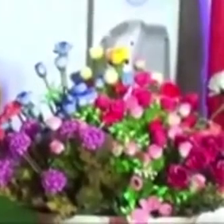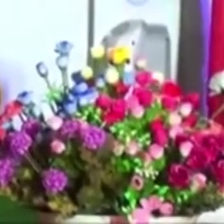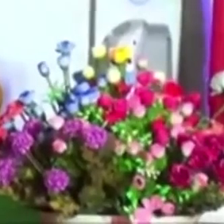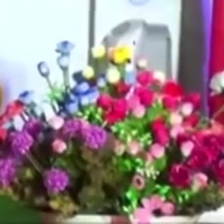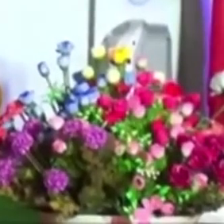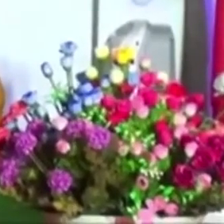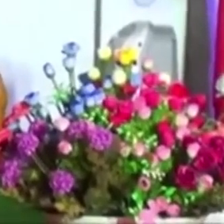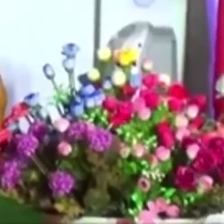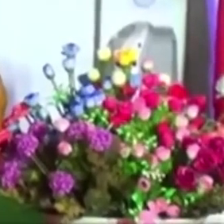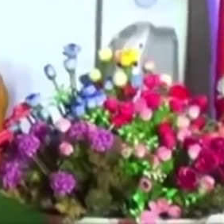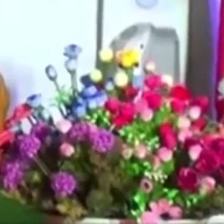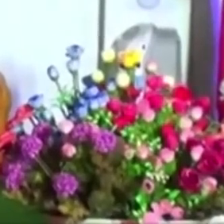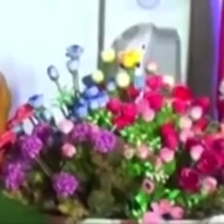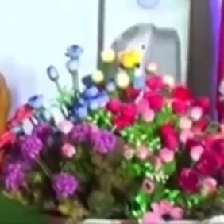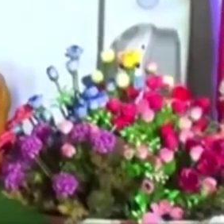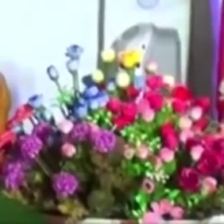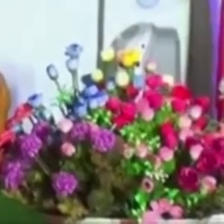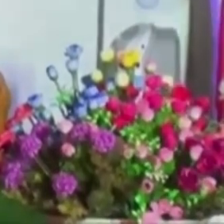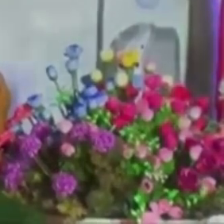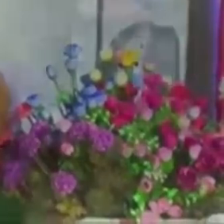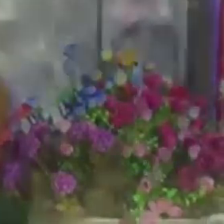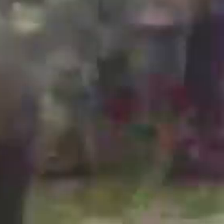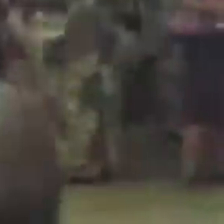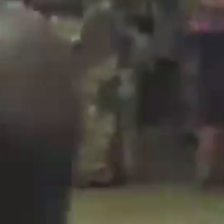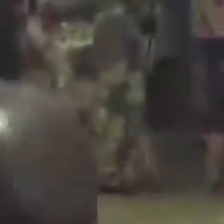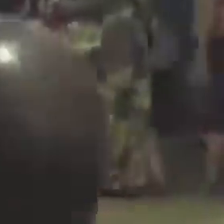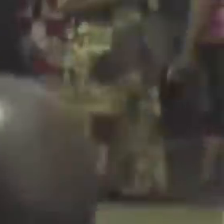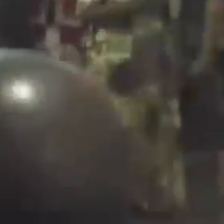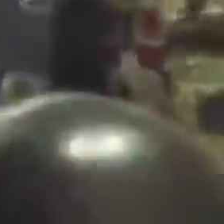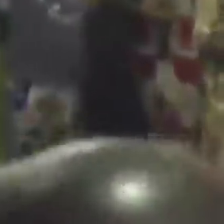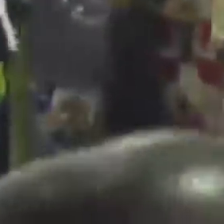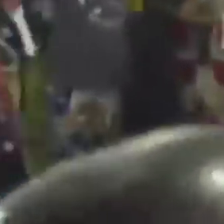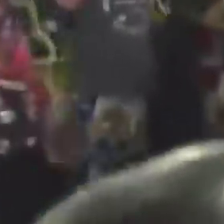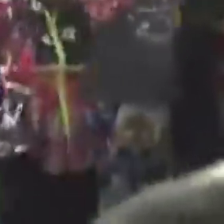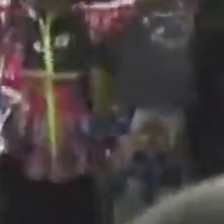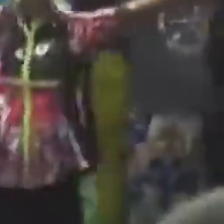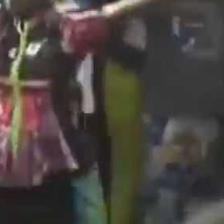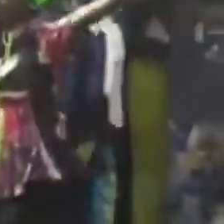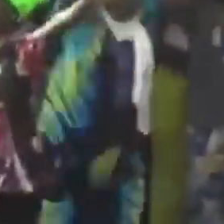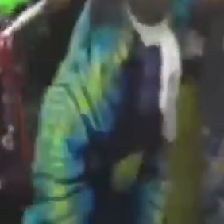Oh, no.